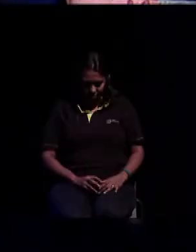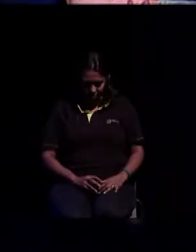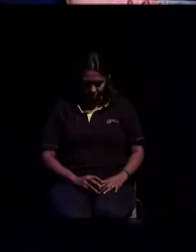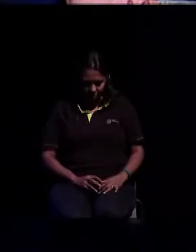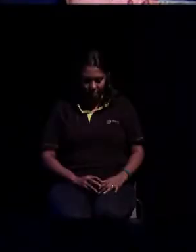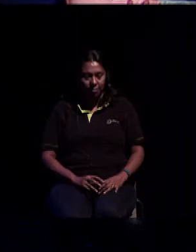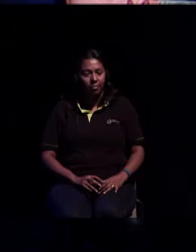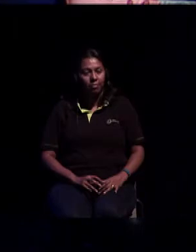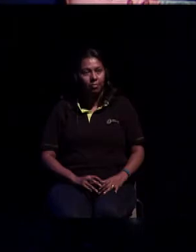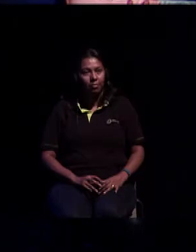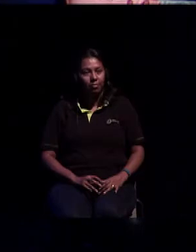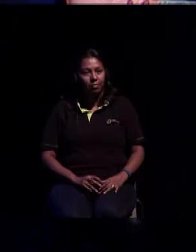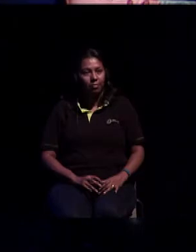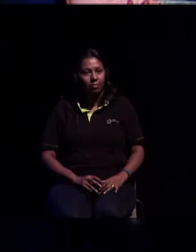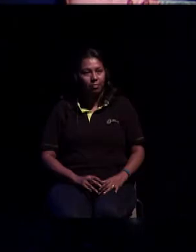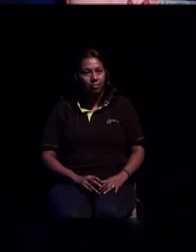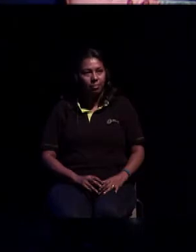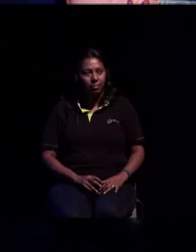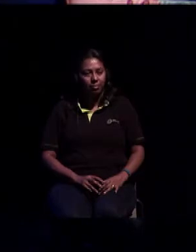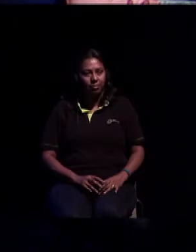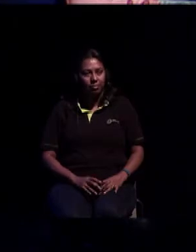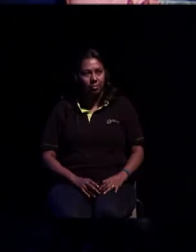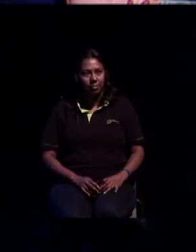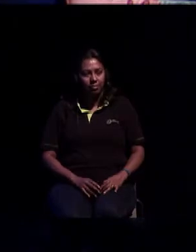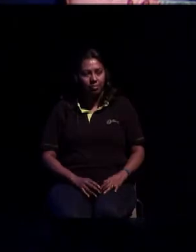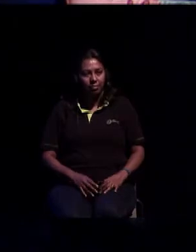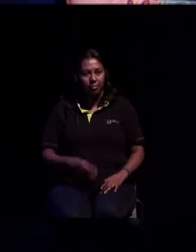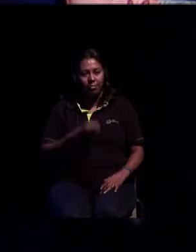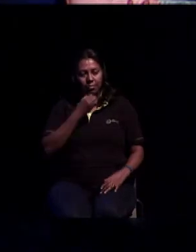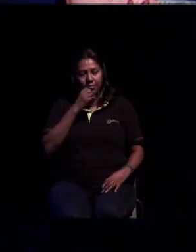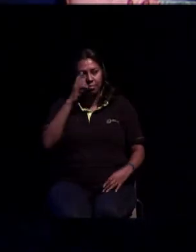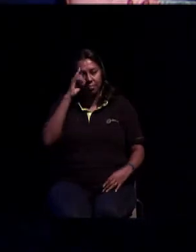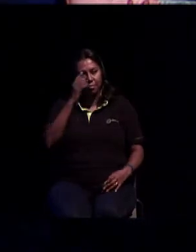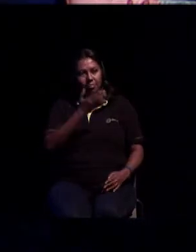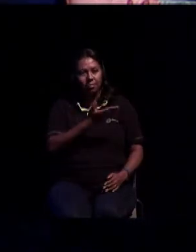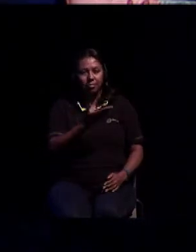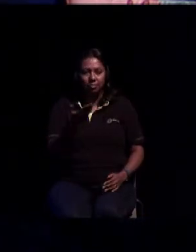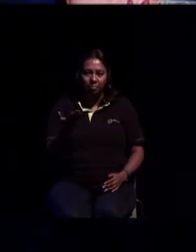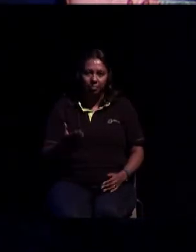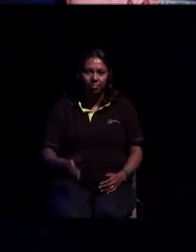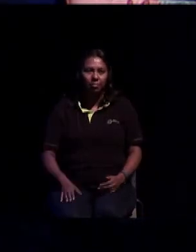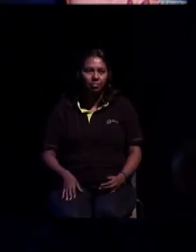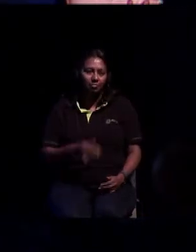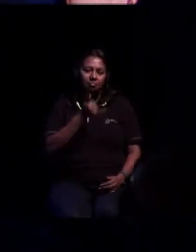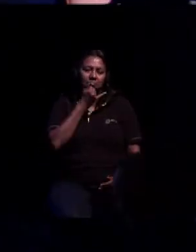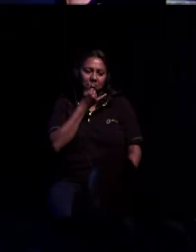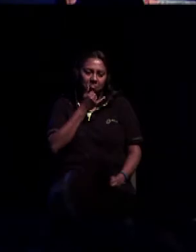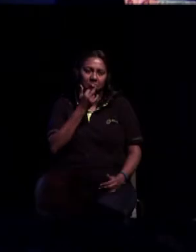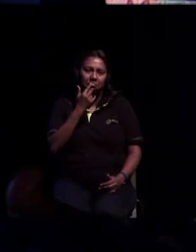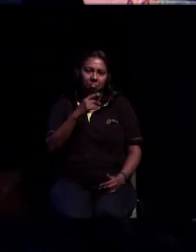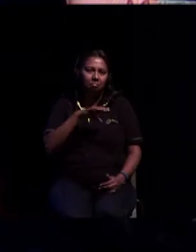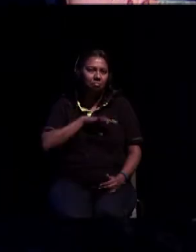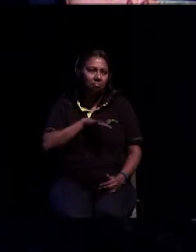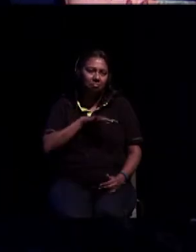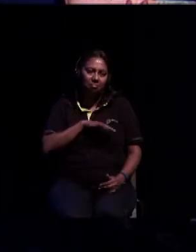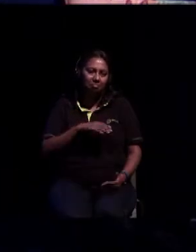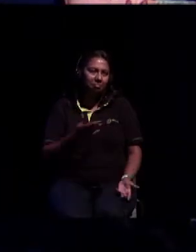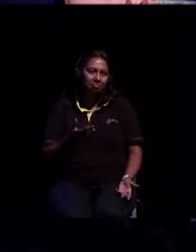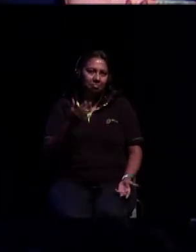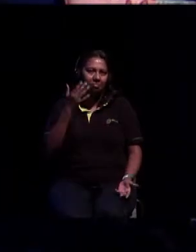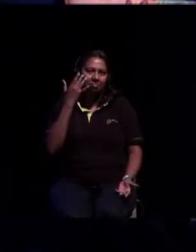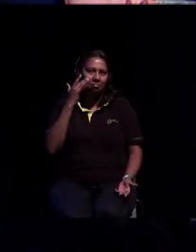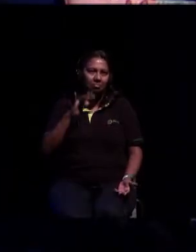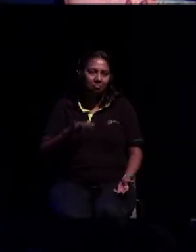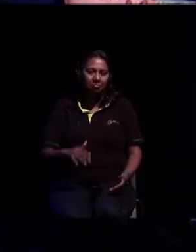Good morning, everyone. I'm sorry that I don't speak Portuguese. I've been learning a few words, so